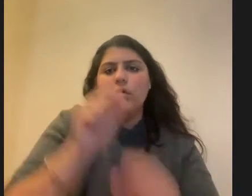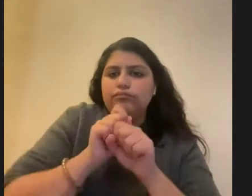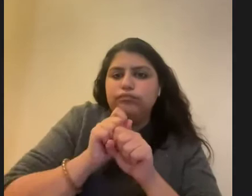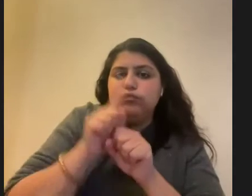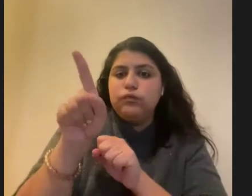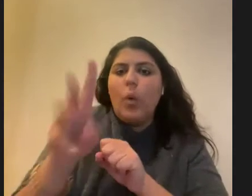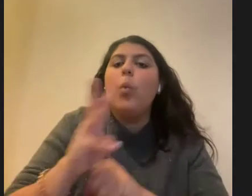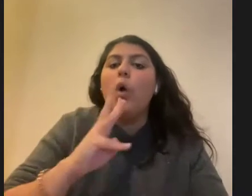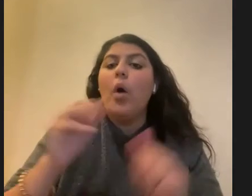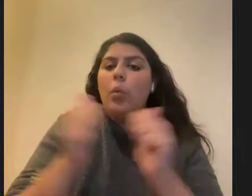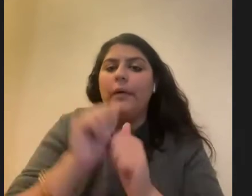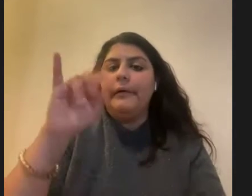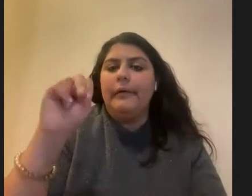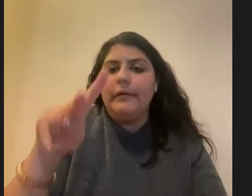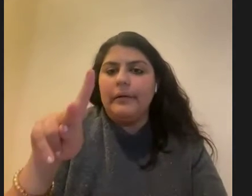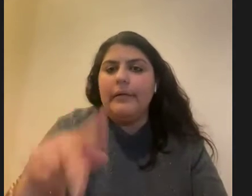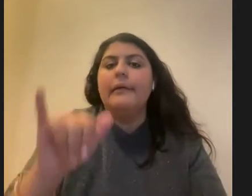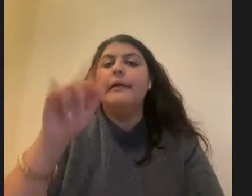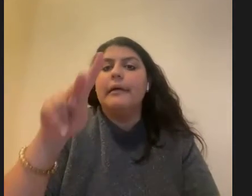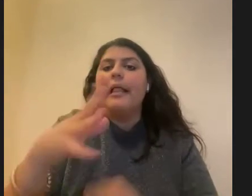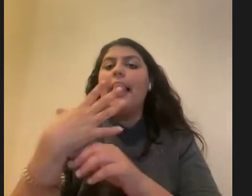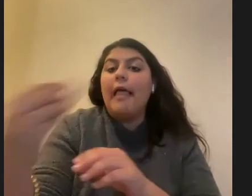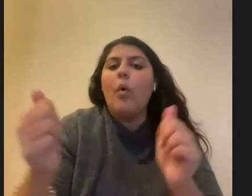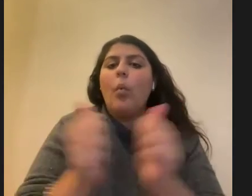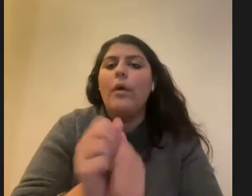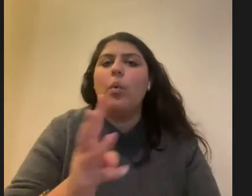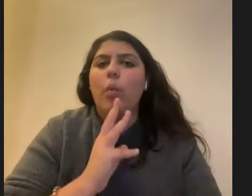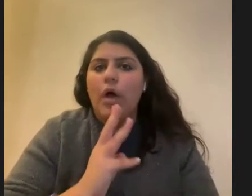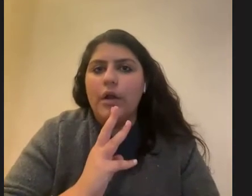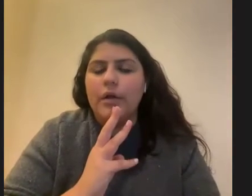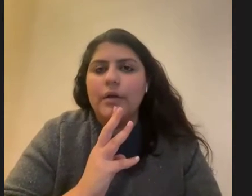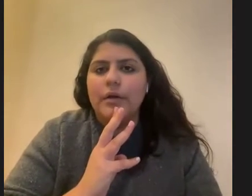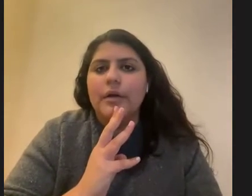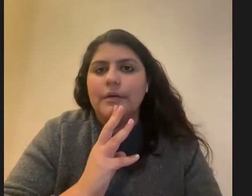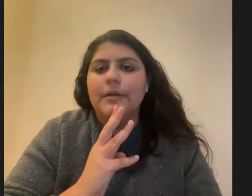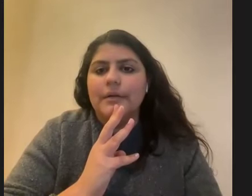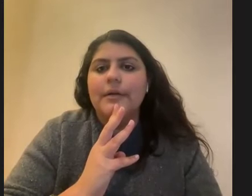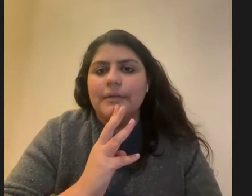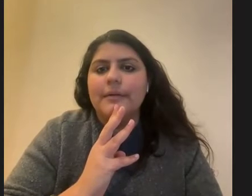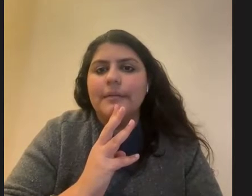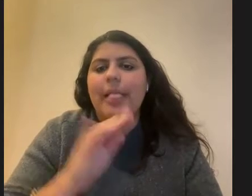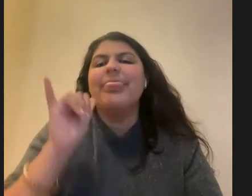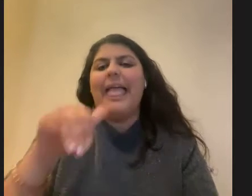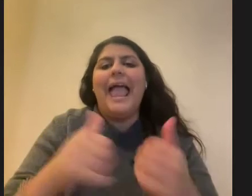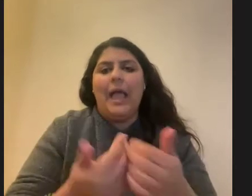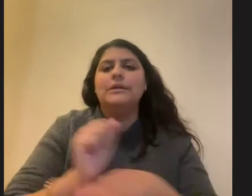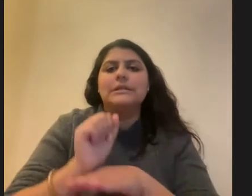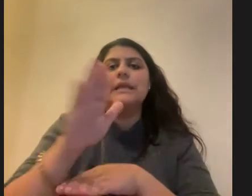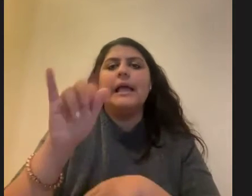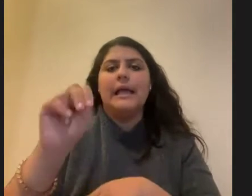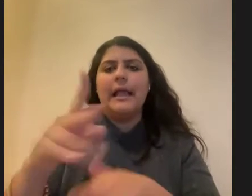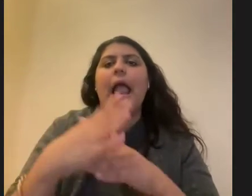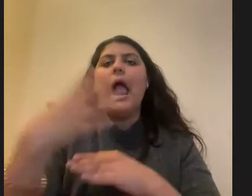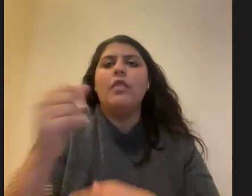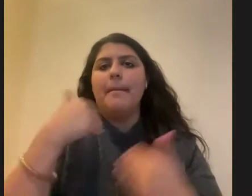with the ink, so then the ink comes out with the water that they shoot out, and that's how they expel their ink out of their body. And they use that